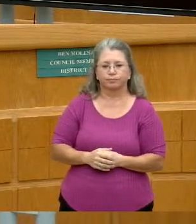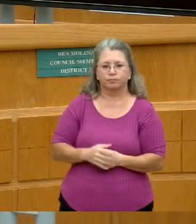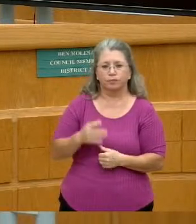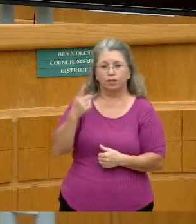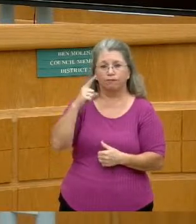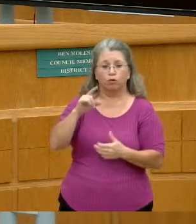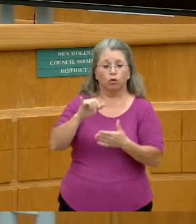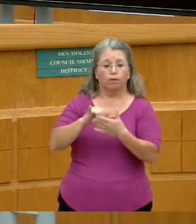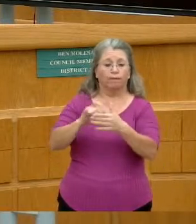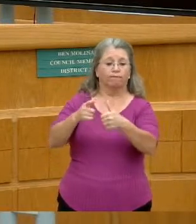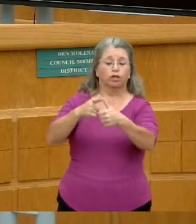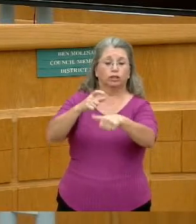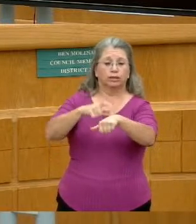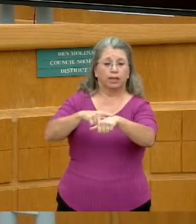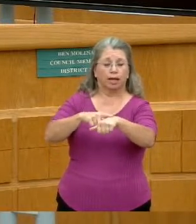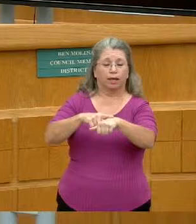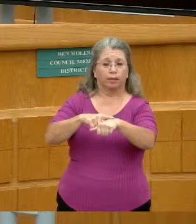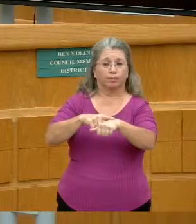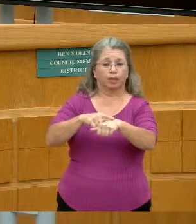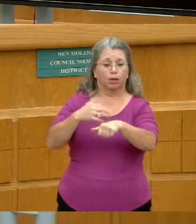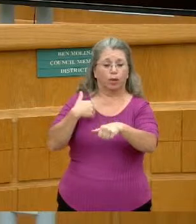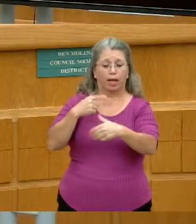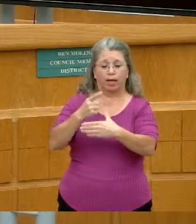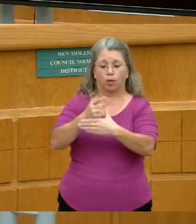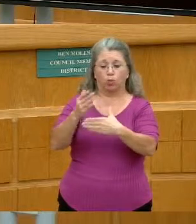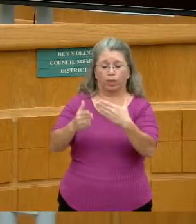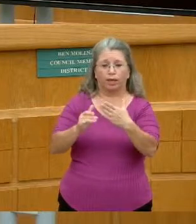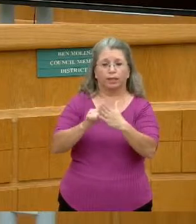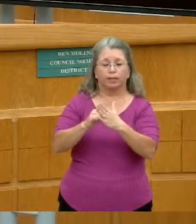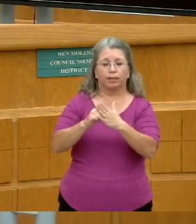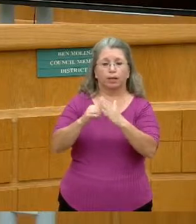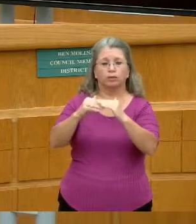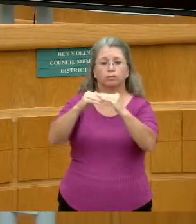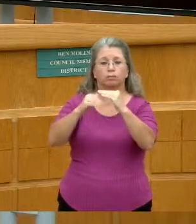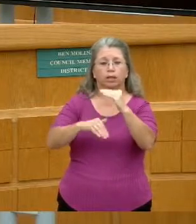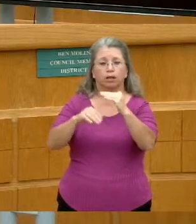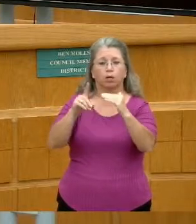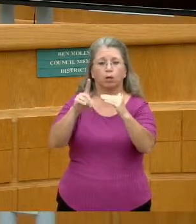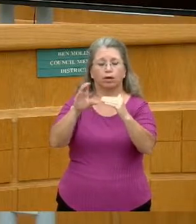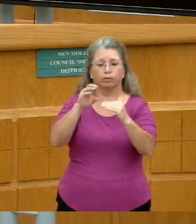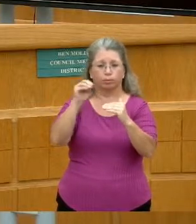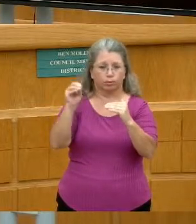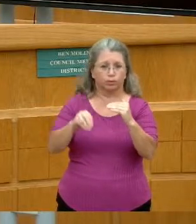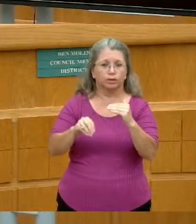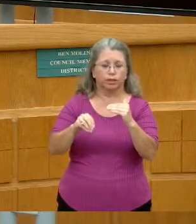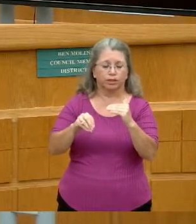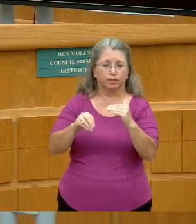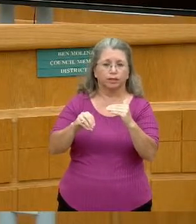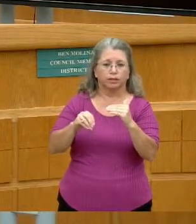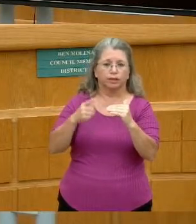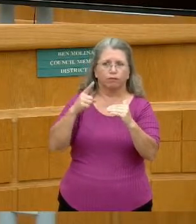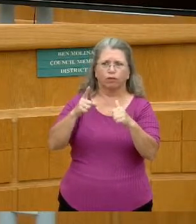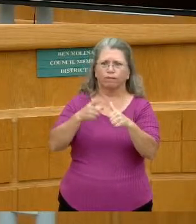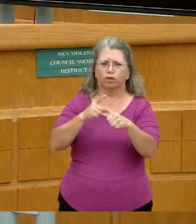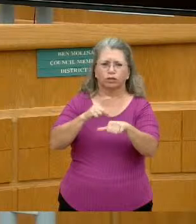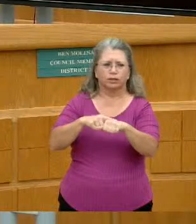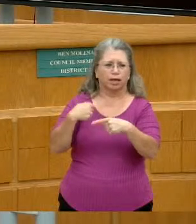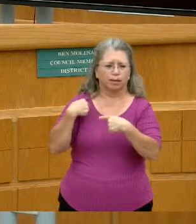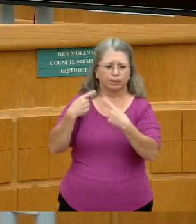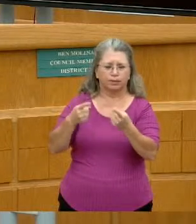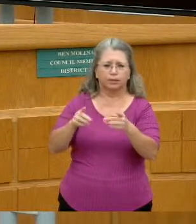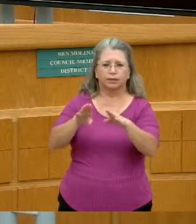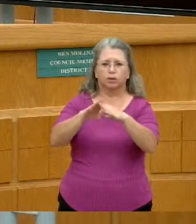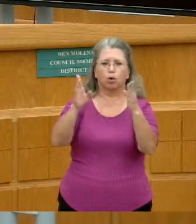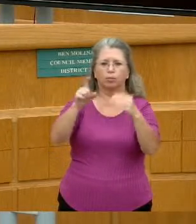weekend, we've had really numbers that are well below 100% for the first time since Open